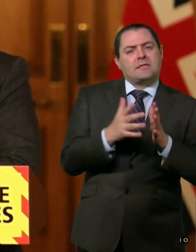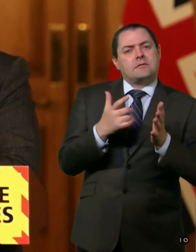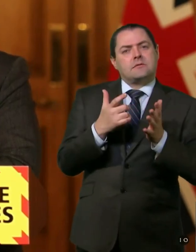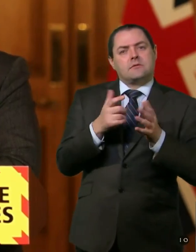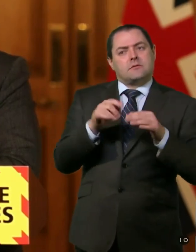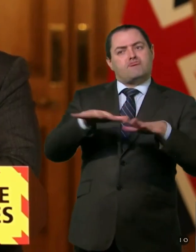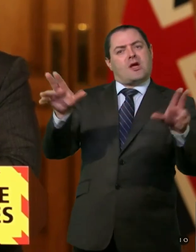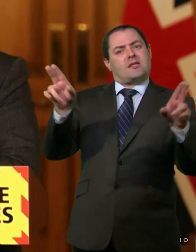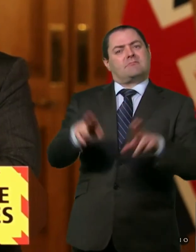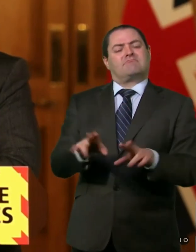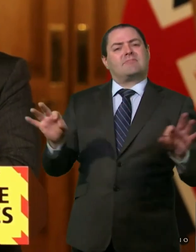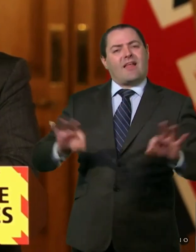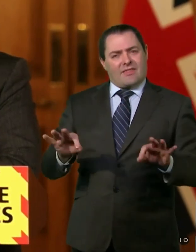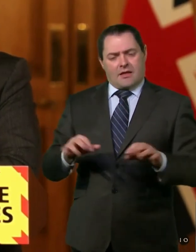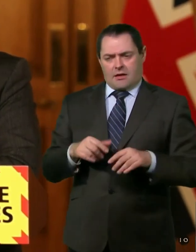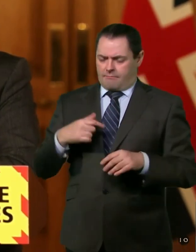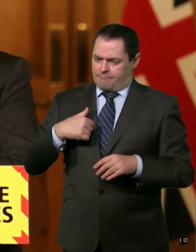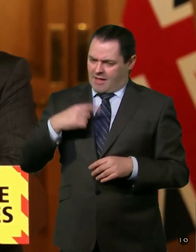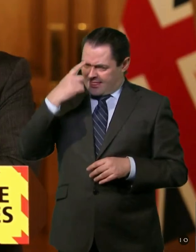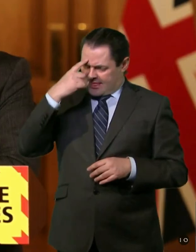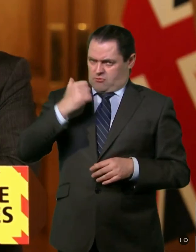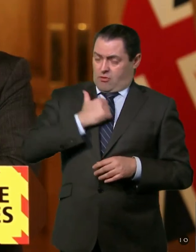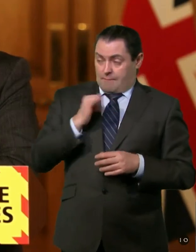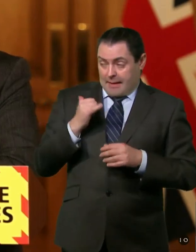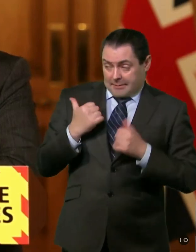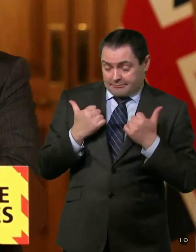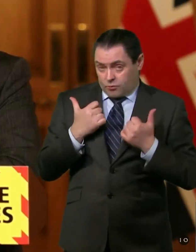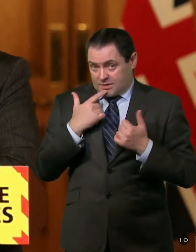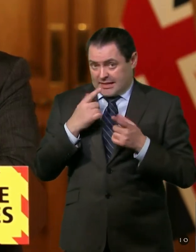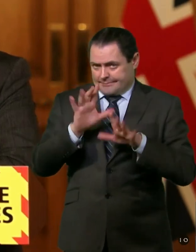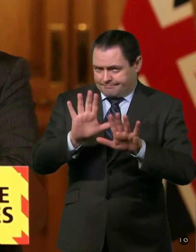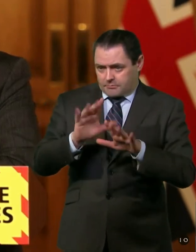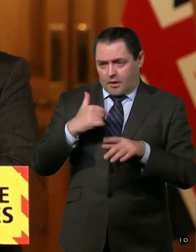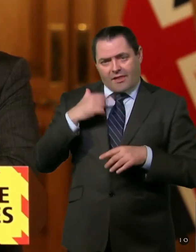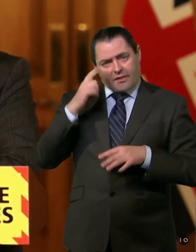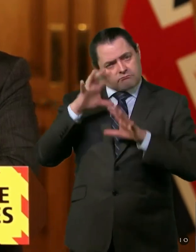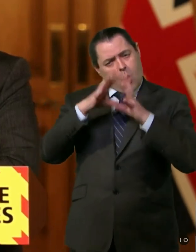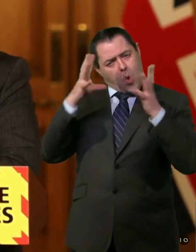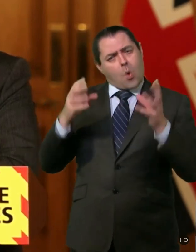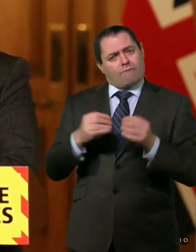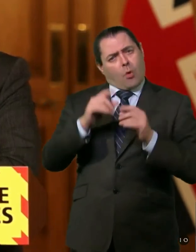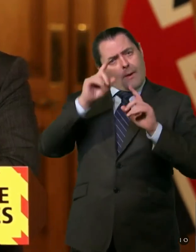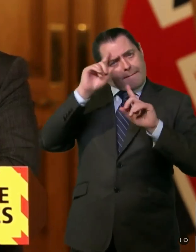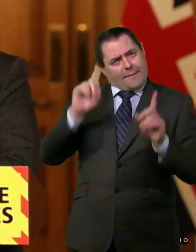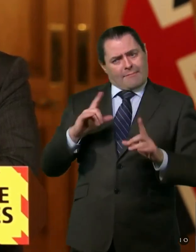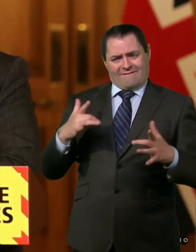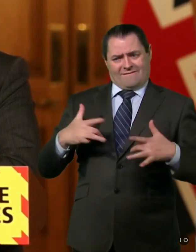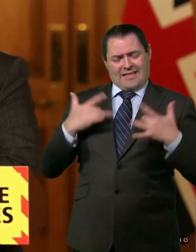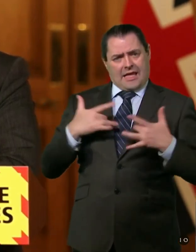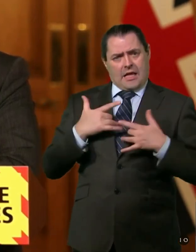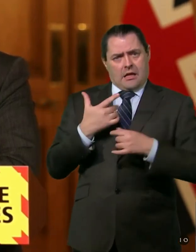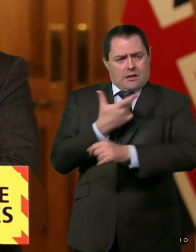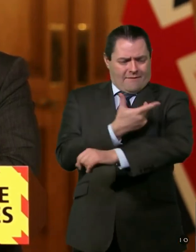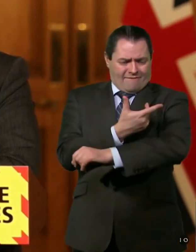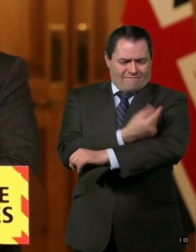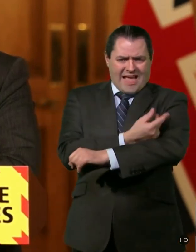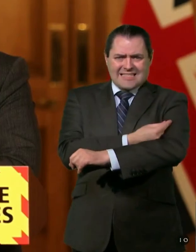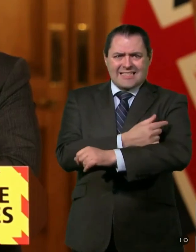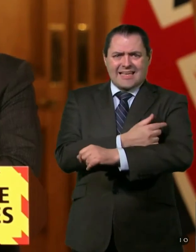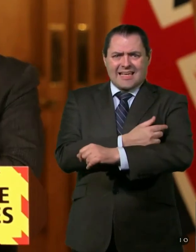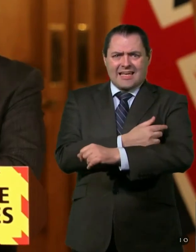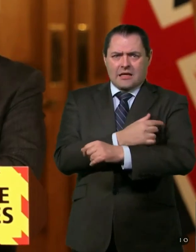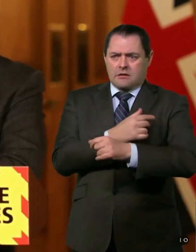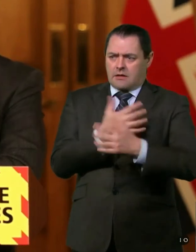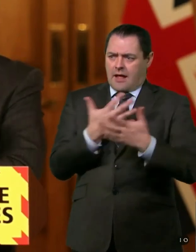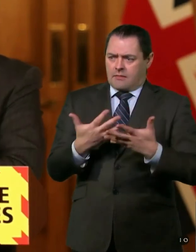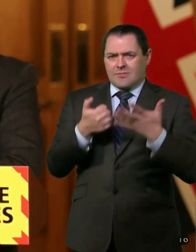that there's a pretty overwhelming consensus that of the list of vaccines, 6 or 7 that the UK has